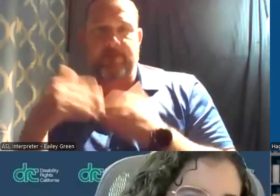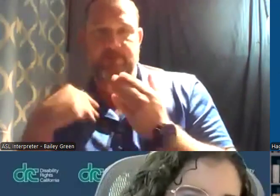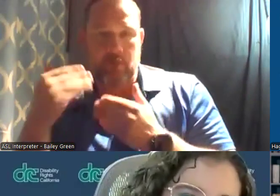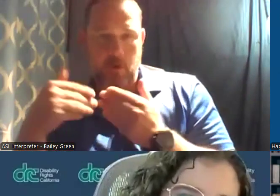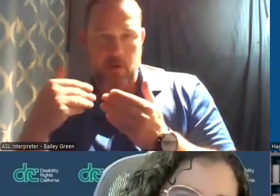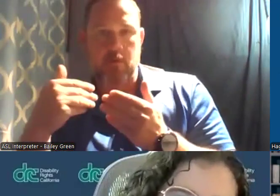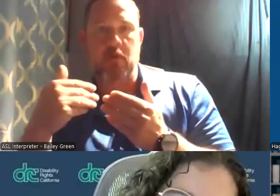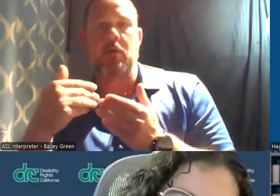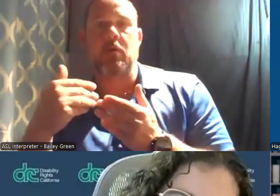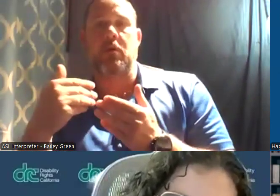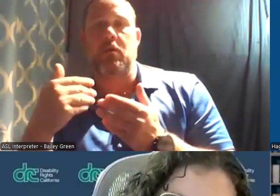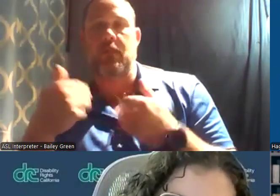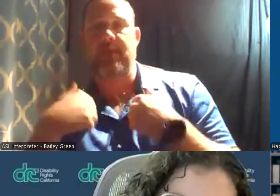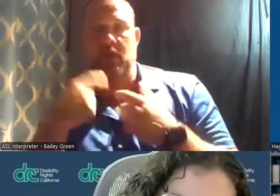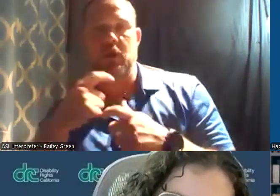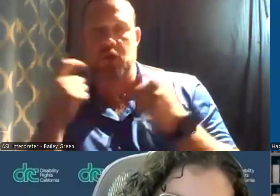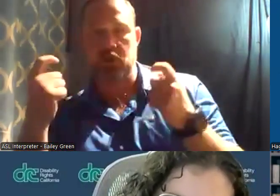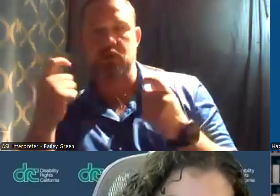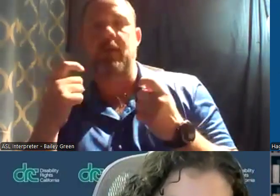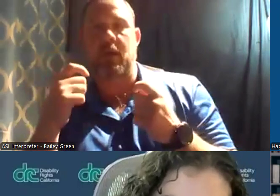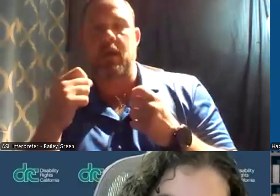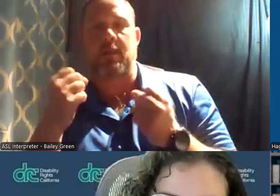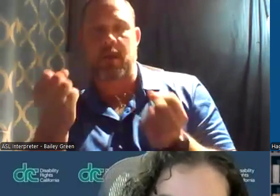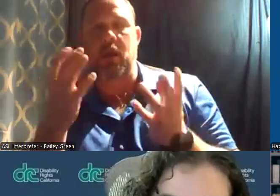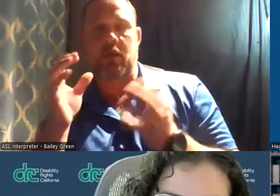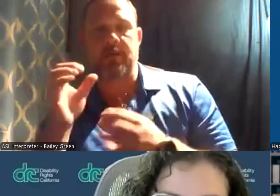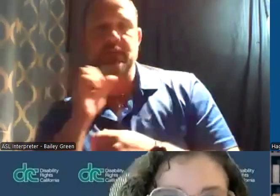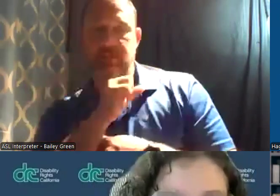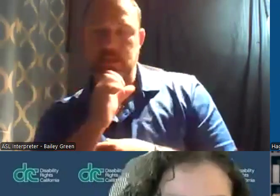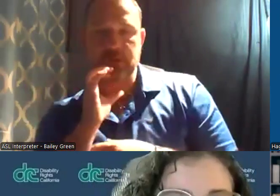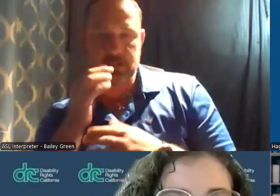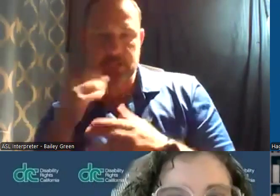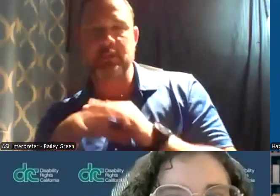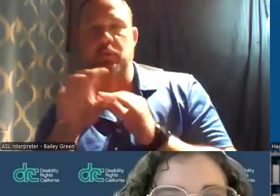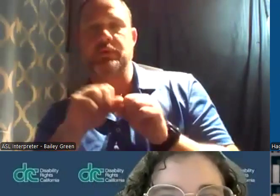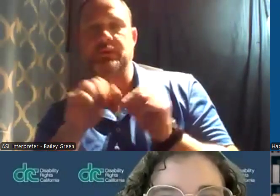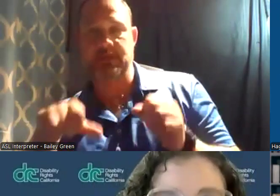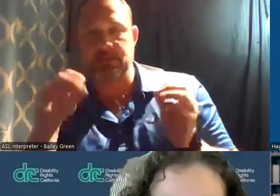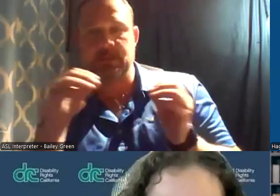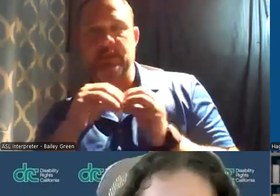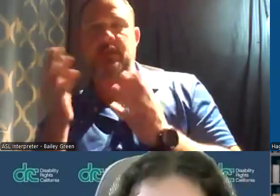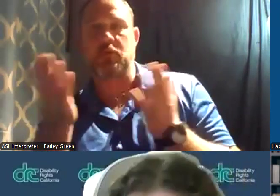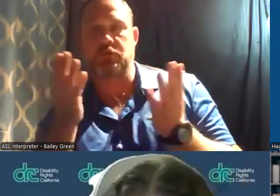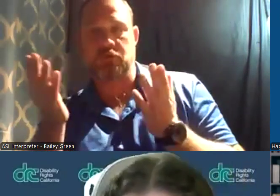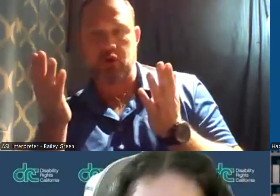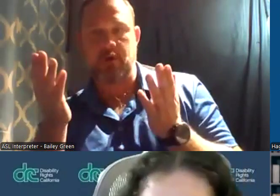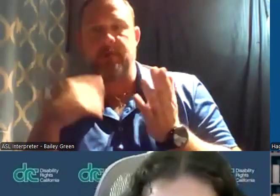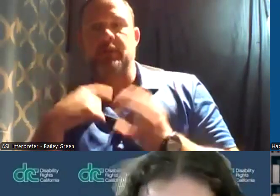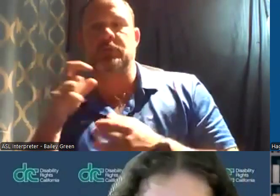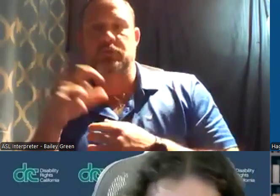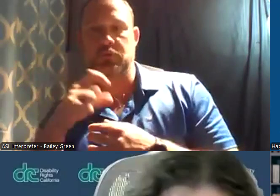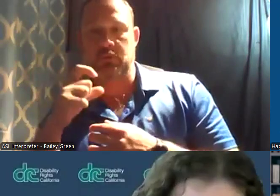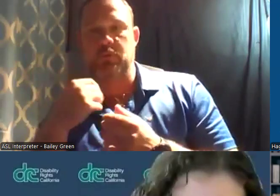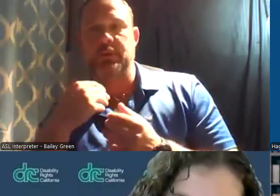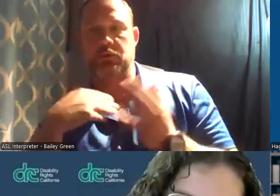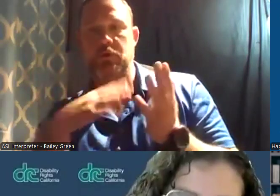we have a huge amount of seniors coming into the system and needing more services, we need to address this